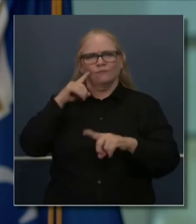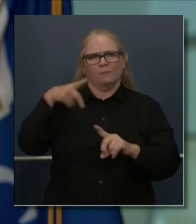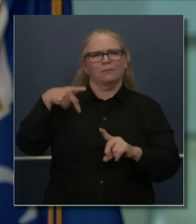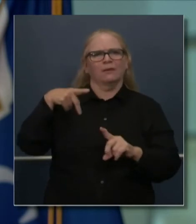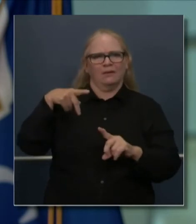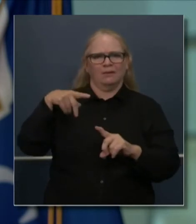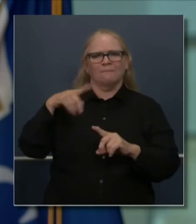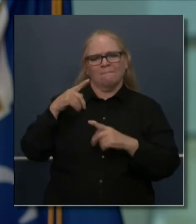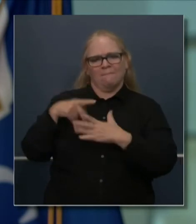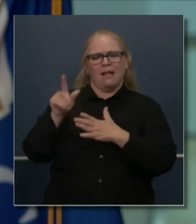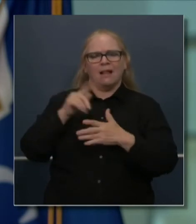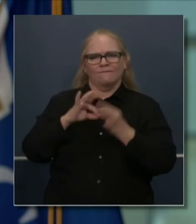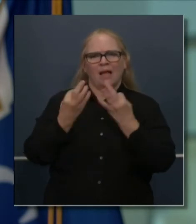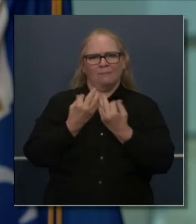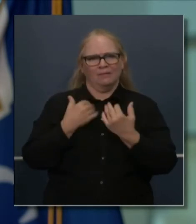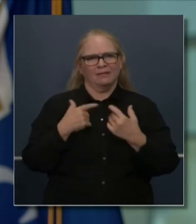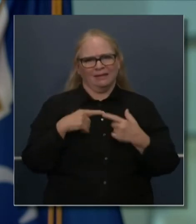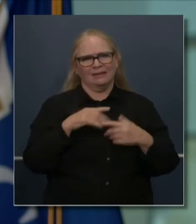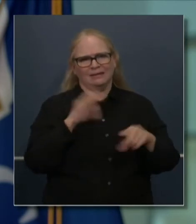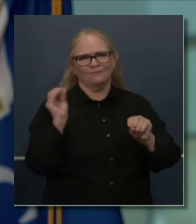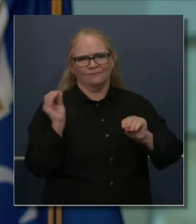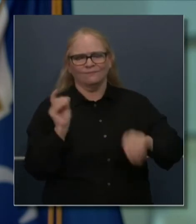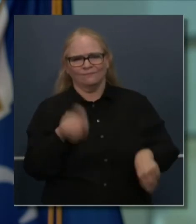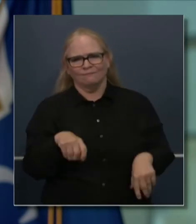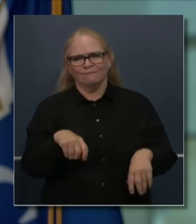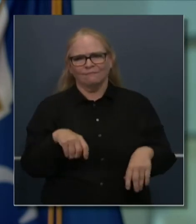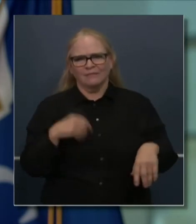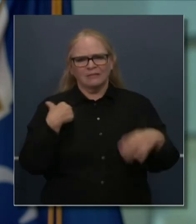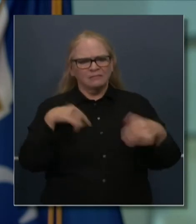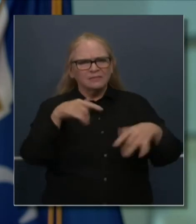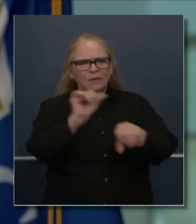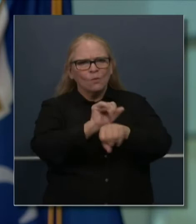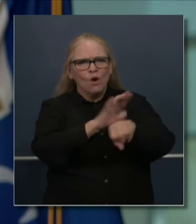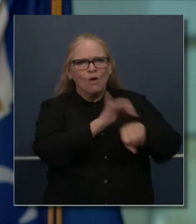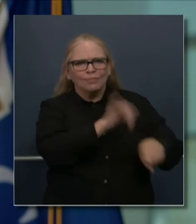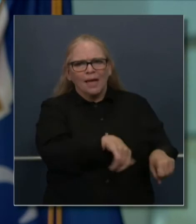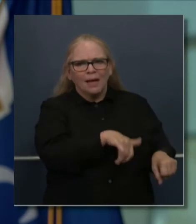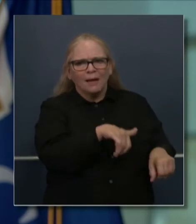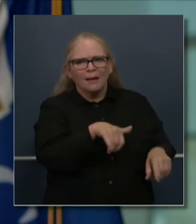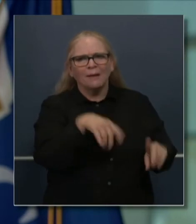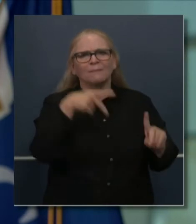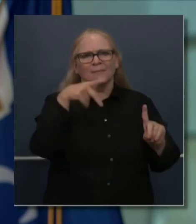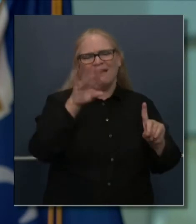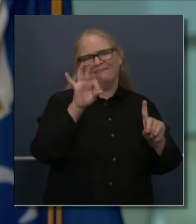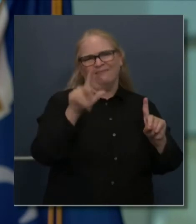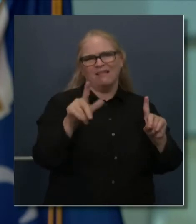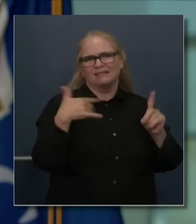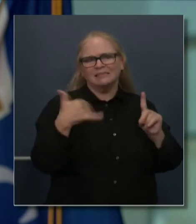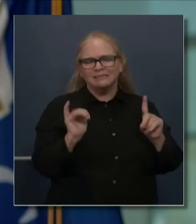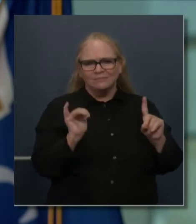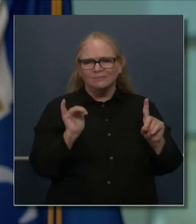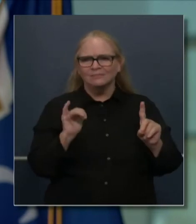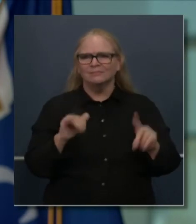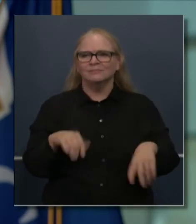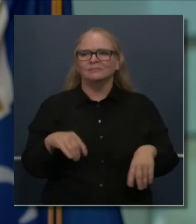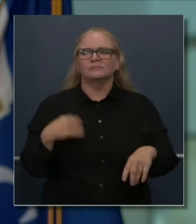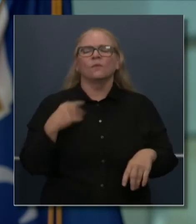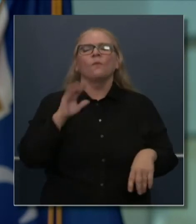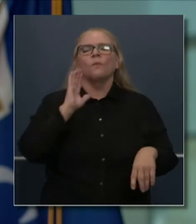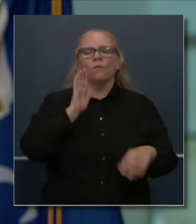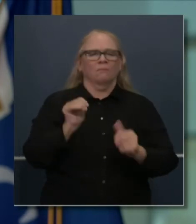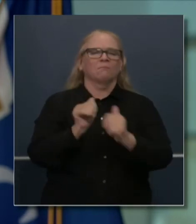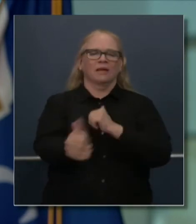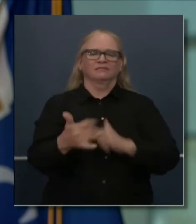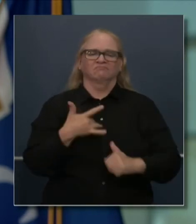commitment that we have with the legislature. I have all the confidence we'll get it done by the end of this legislative calendar.